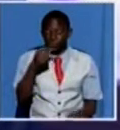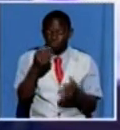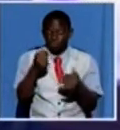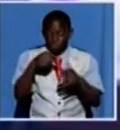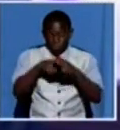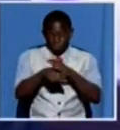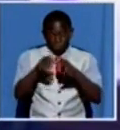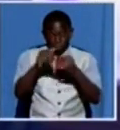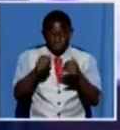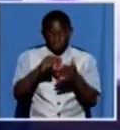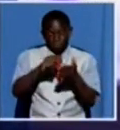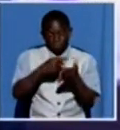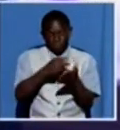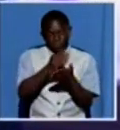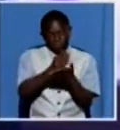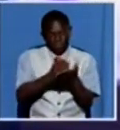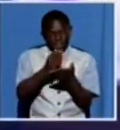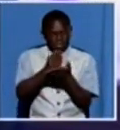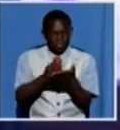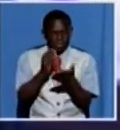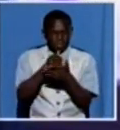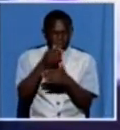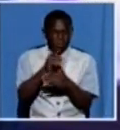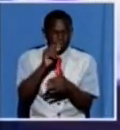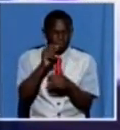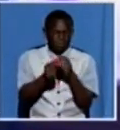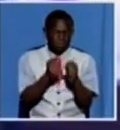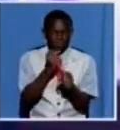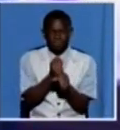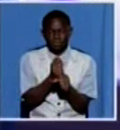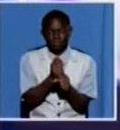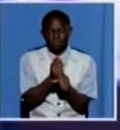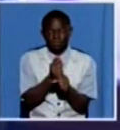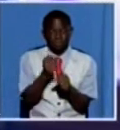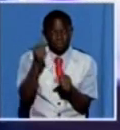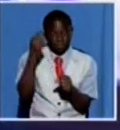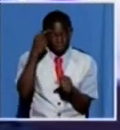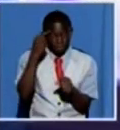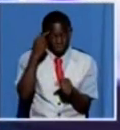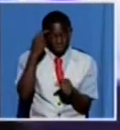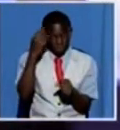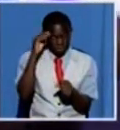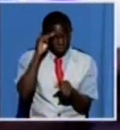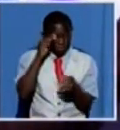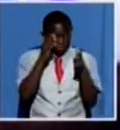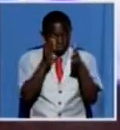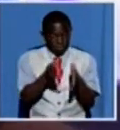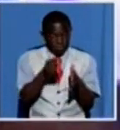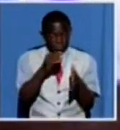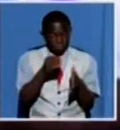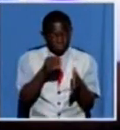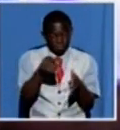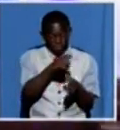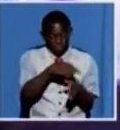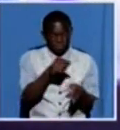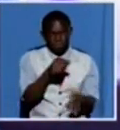of the Republic of Zambia paying the housing allowance to men and women in uniform, we begin saving that money. Then in future, we begin liquidating